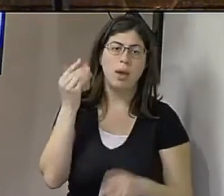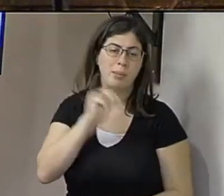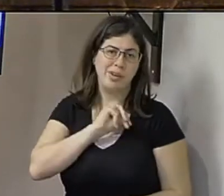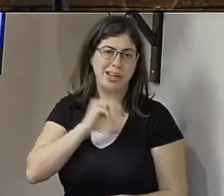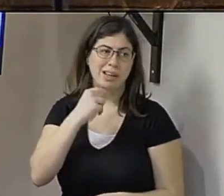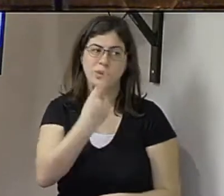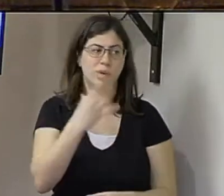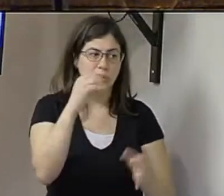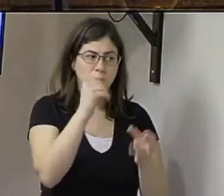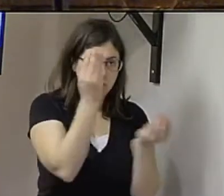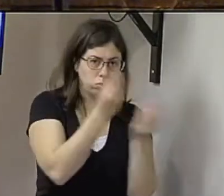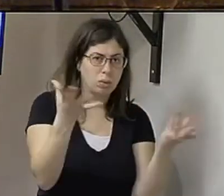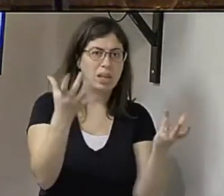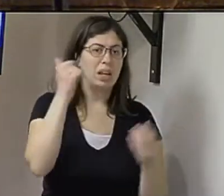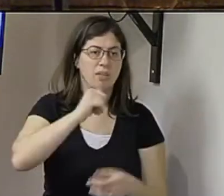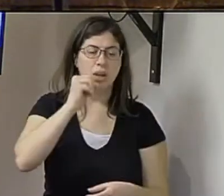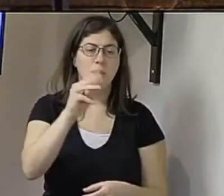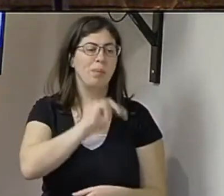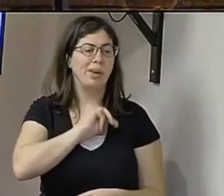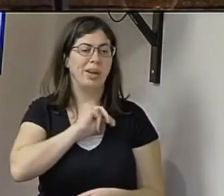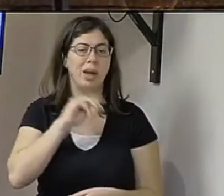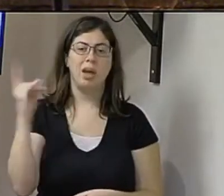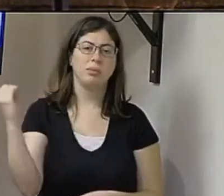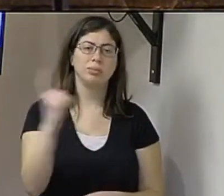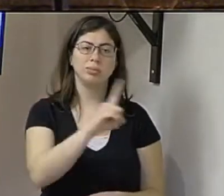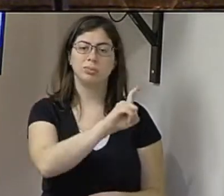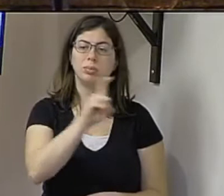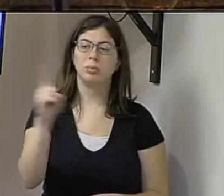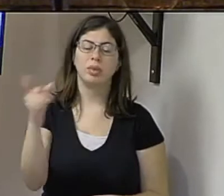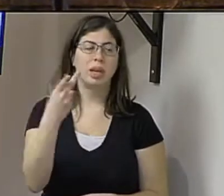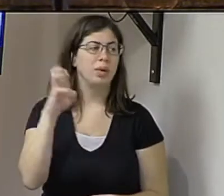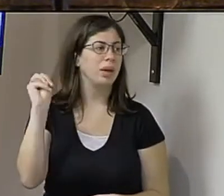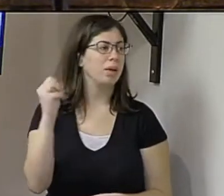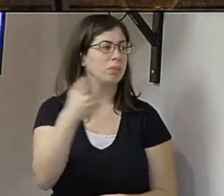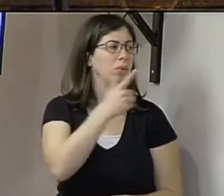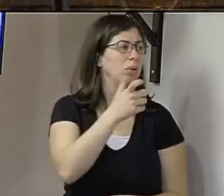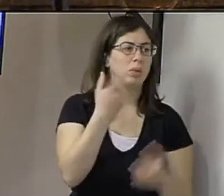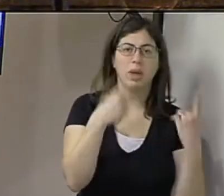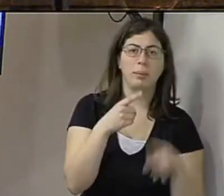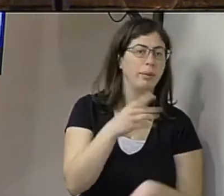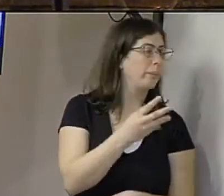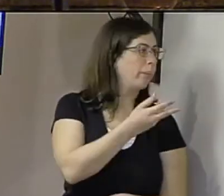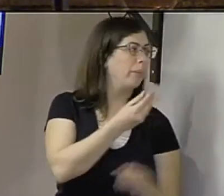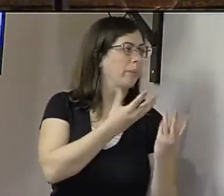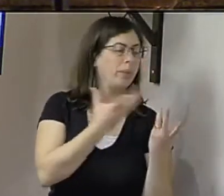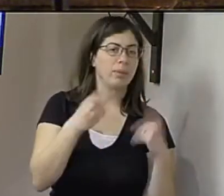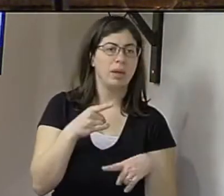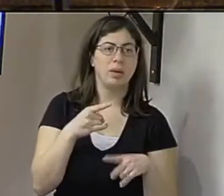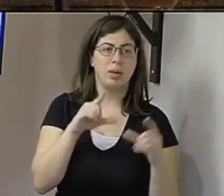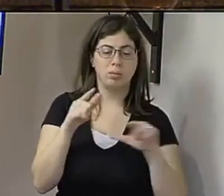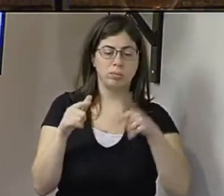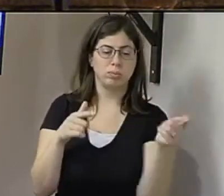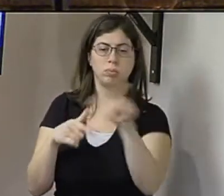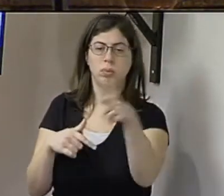it known. And every day Mordecai walked in front of the court of the harem to learn how Esther was and what was happening to her. Now when the turn came for each